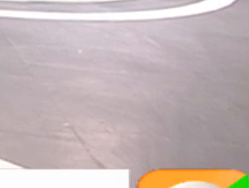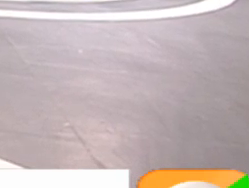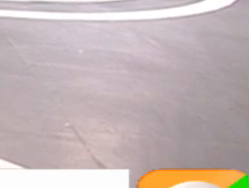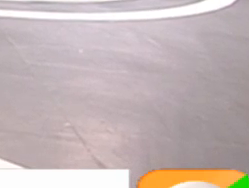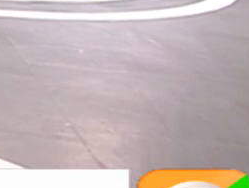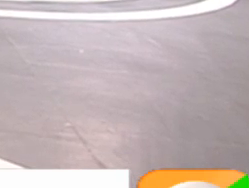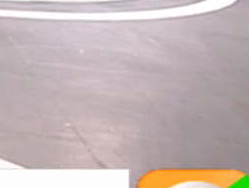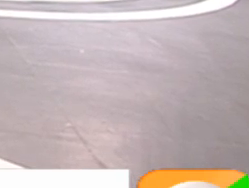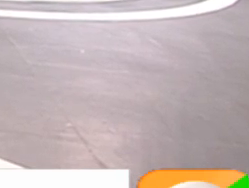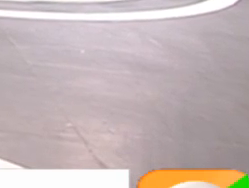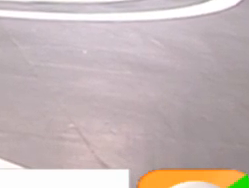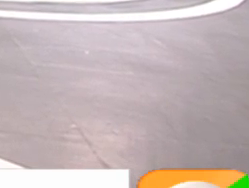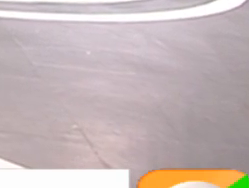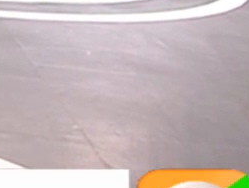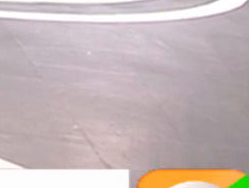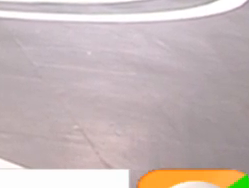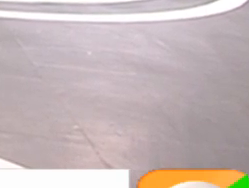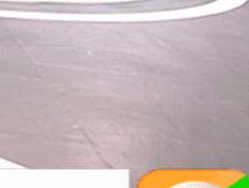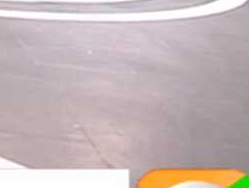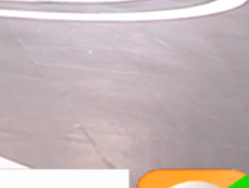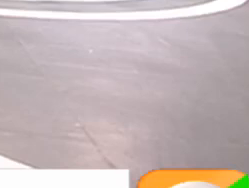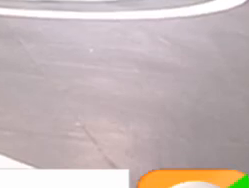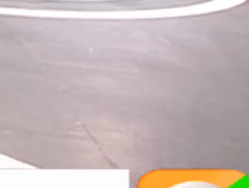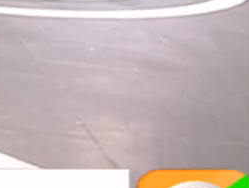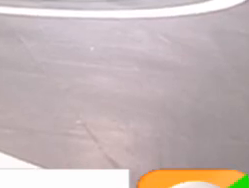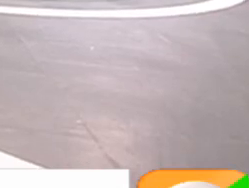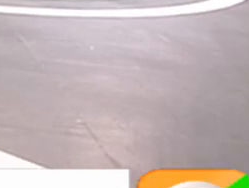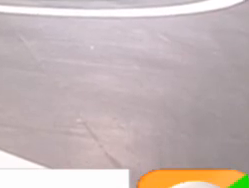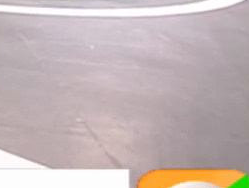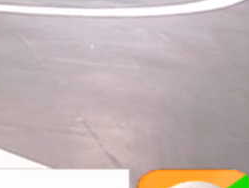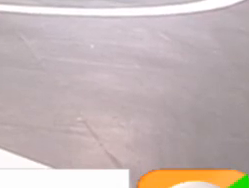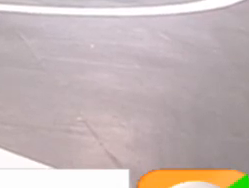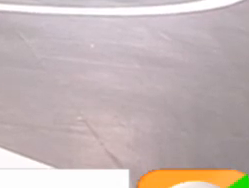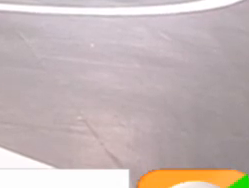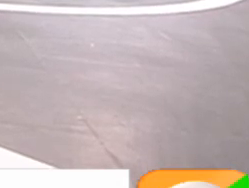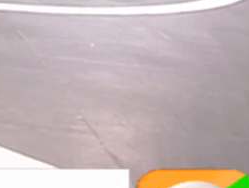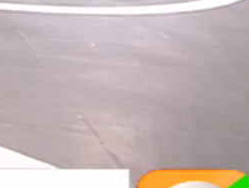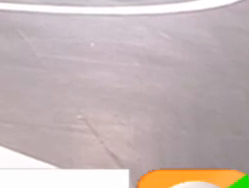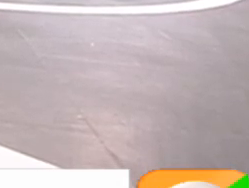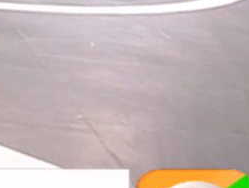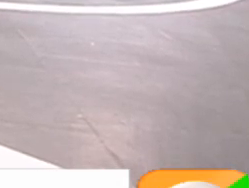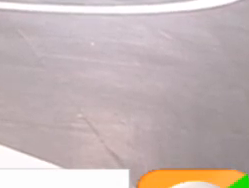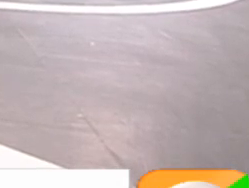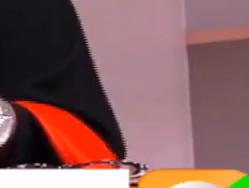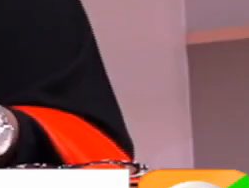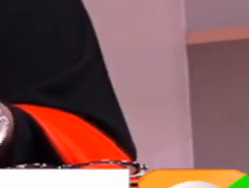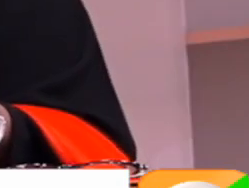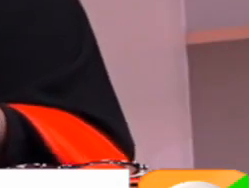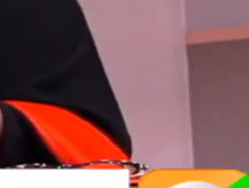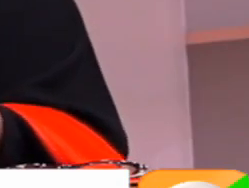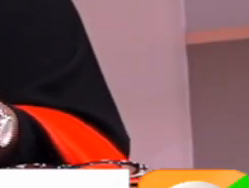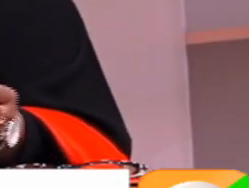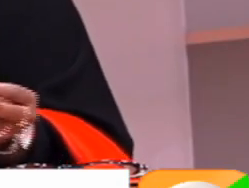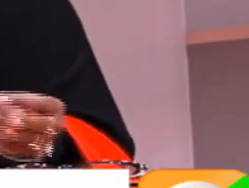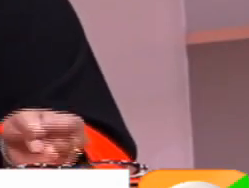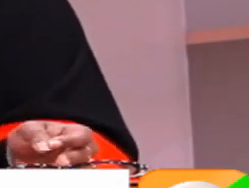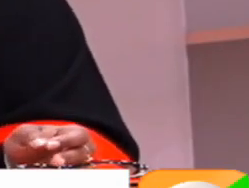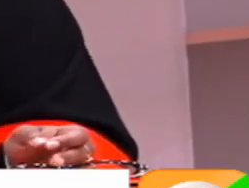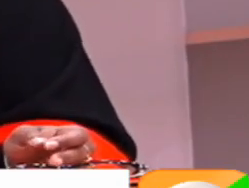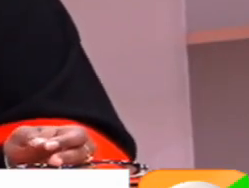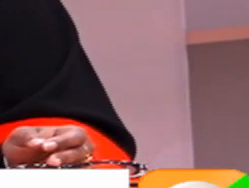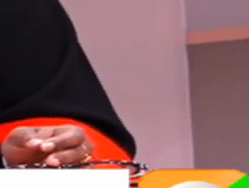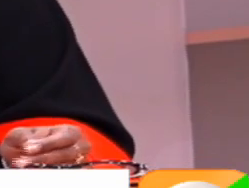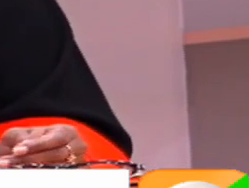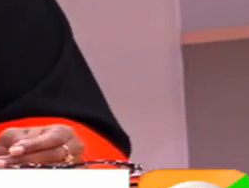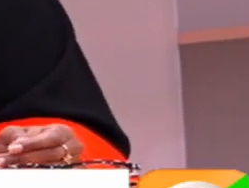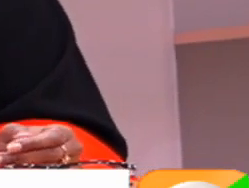homes and doing that is actually pretty normal for us. And chances are he would go to very many homes. So that could have been one way for the virus